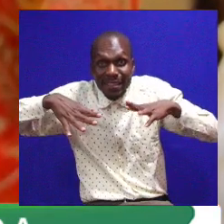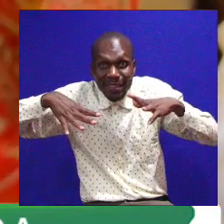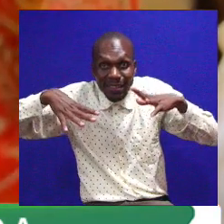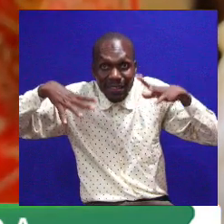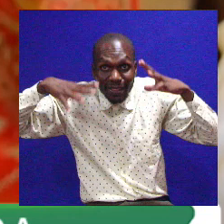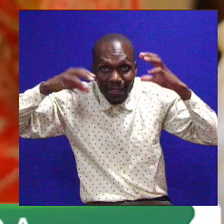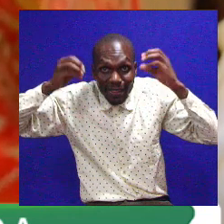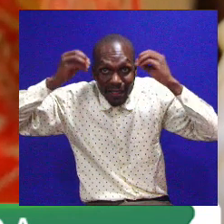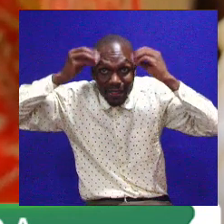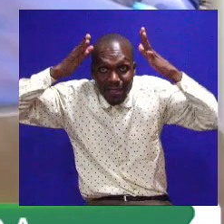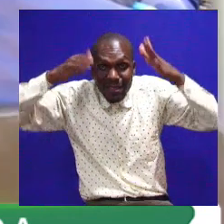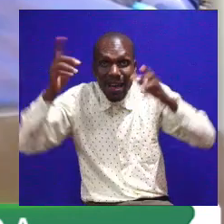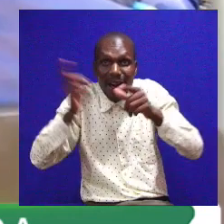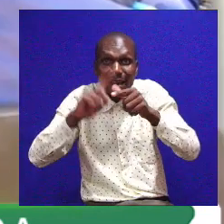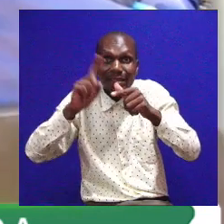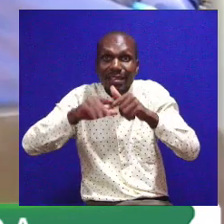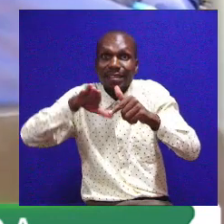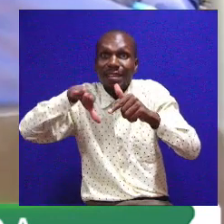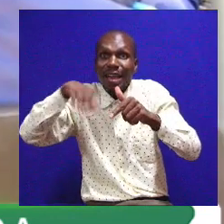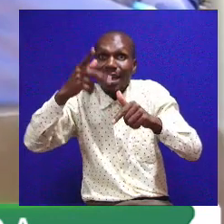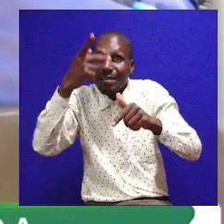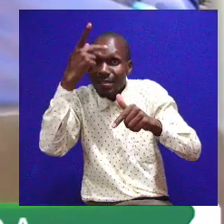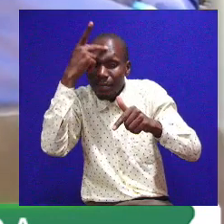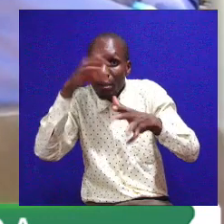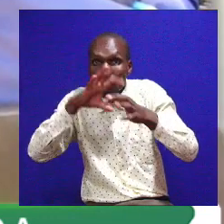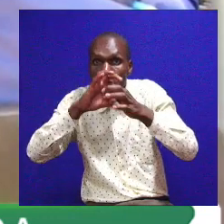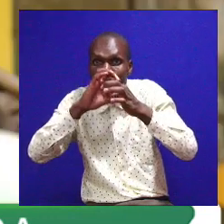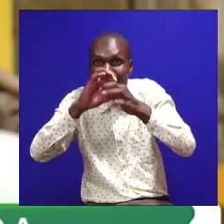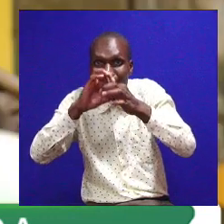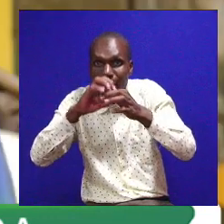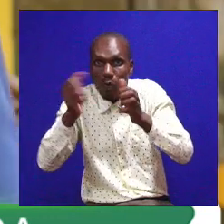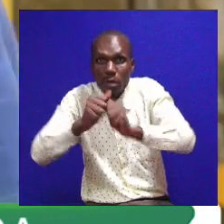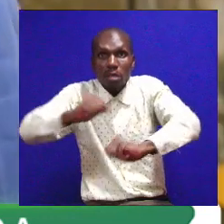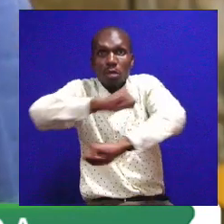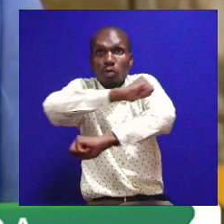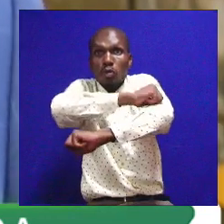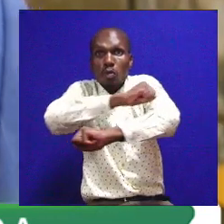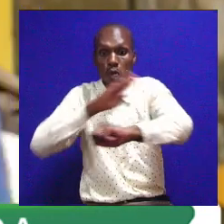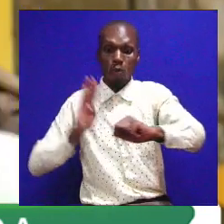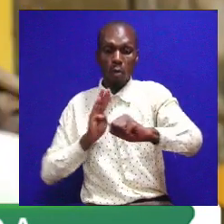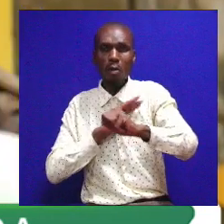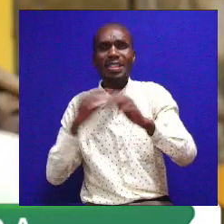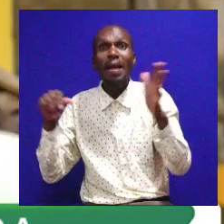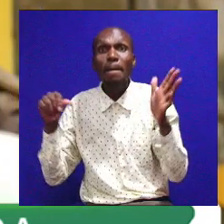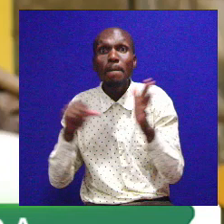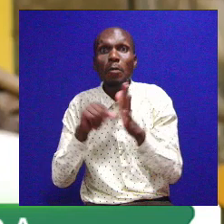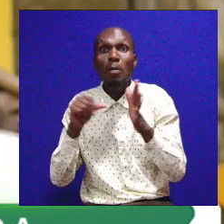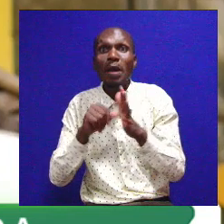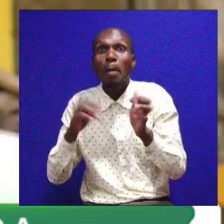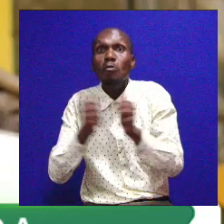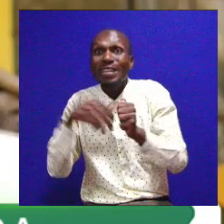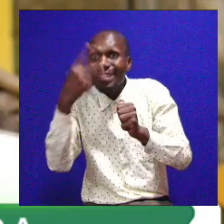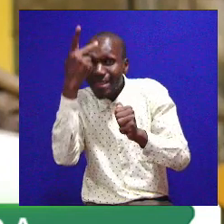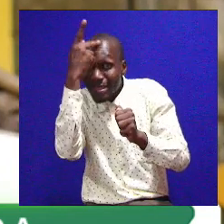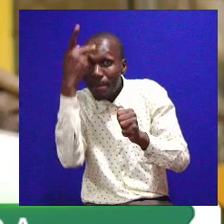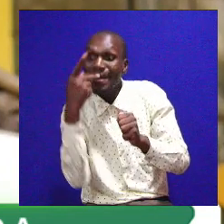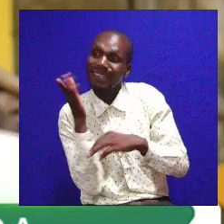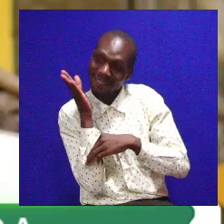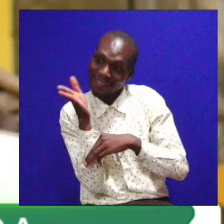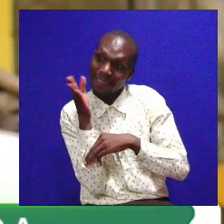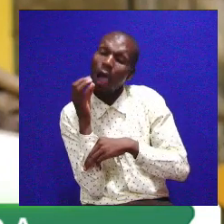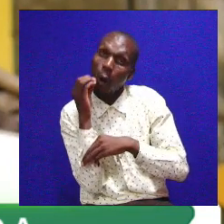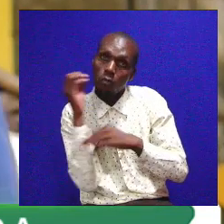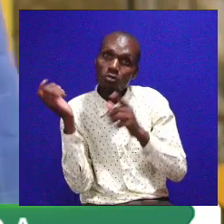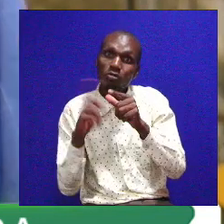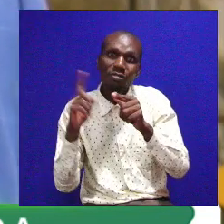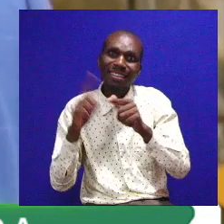iboli kubwatera na nechi sukuru asise michi abana babo. The only problem we have with the parents around is that